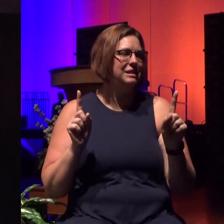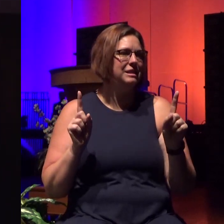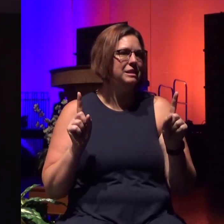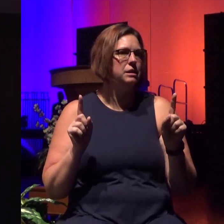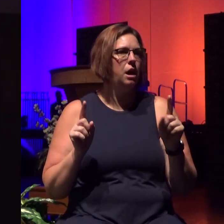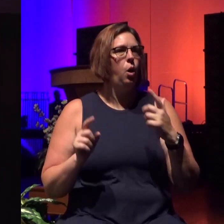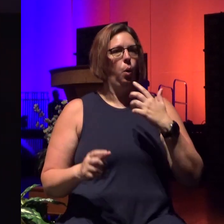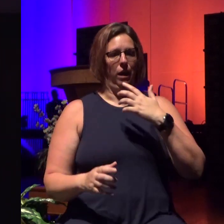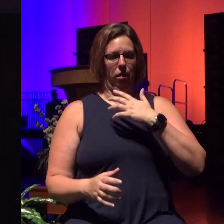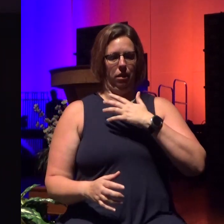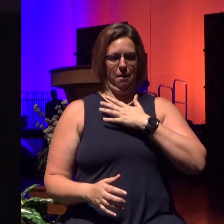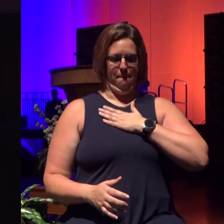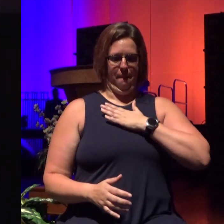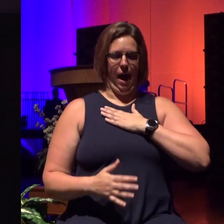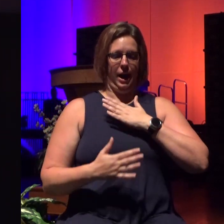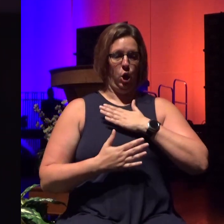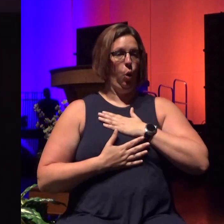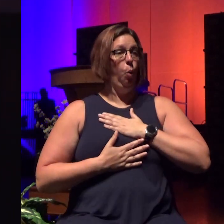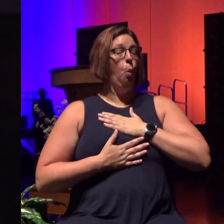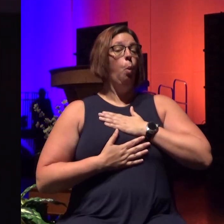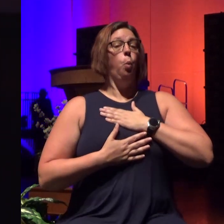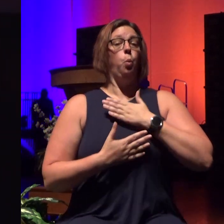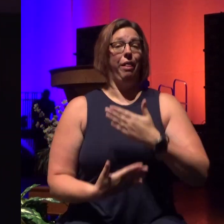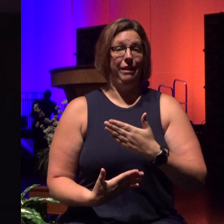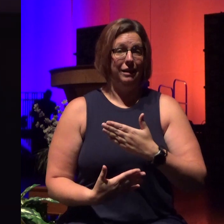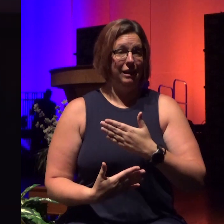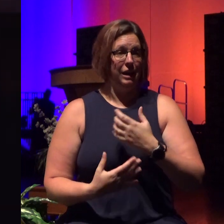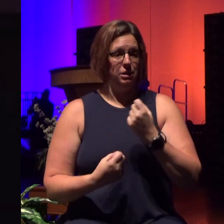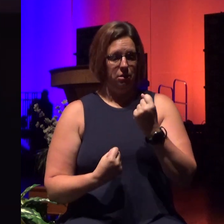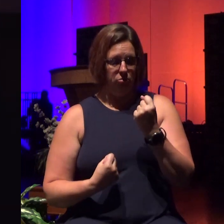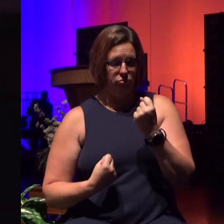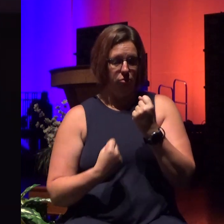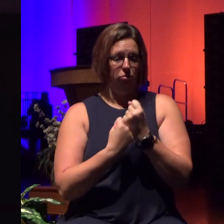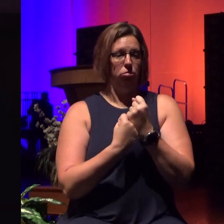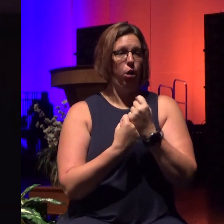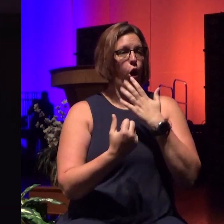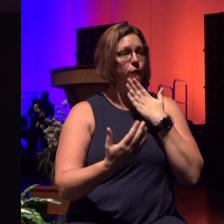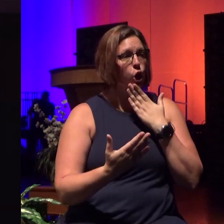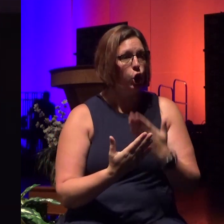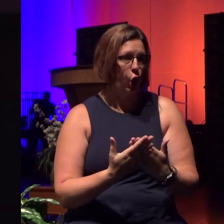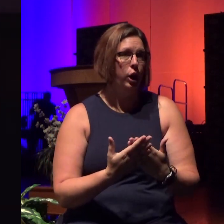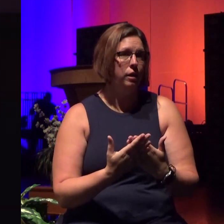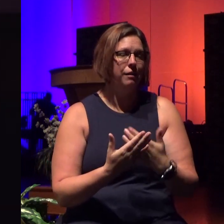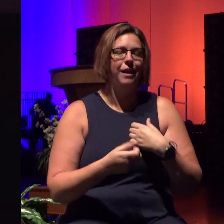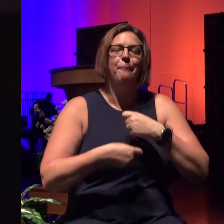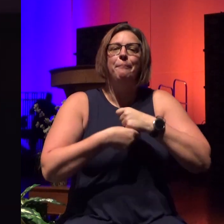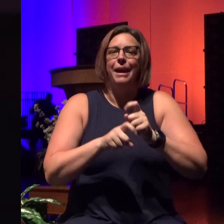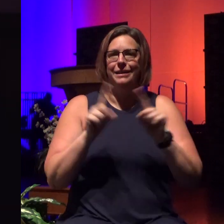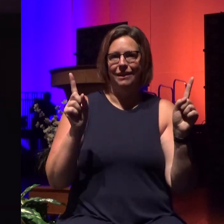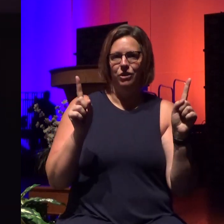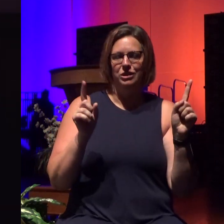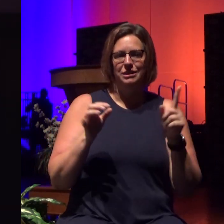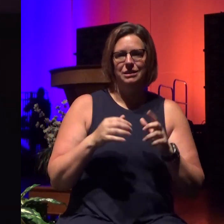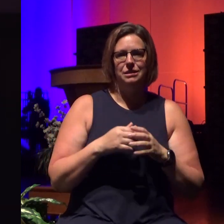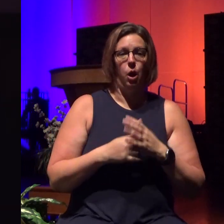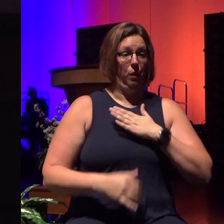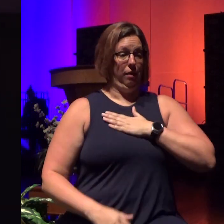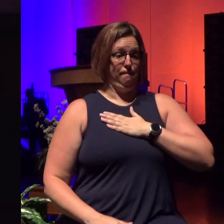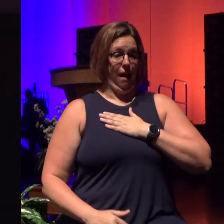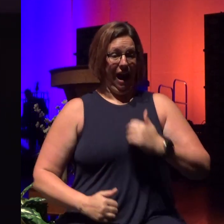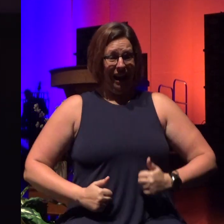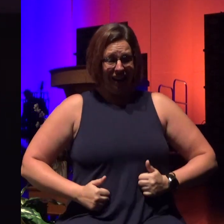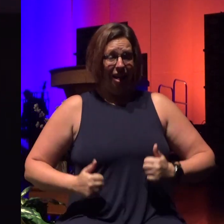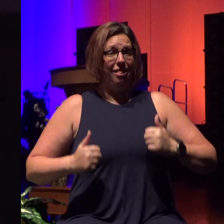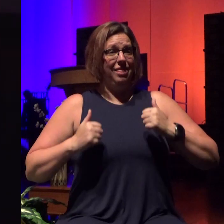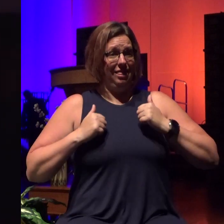With this willingness to stand for the good, I make a difference. With my